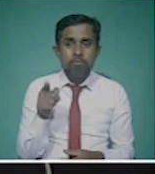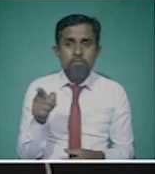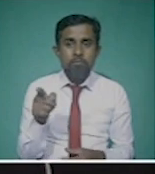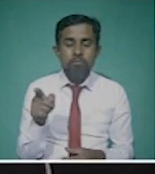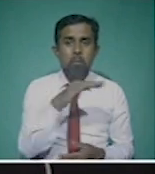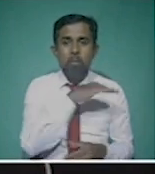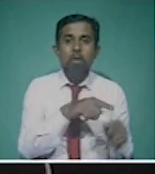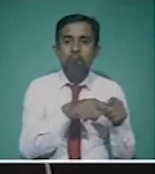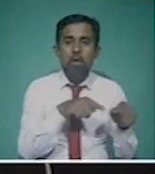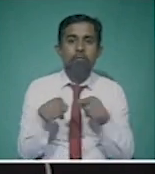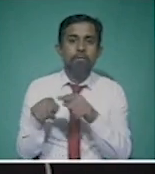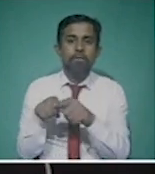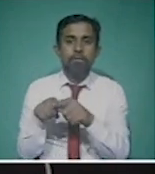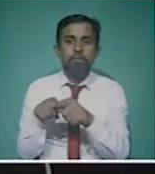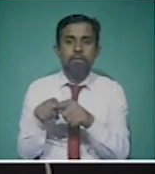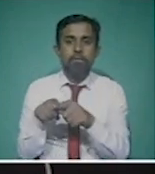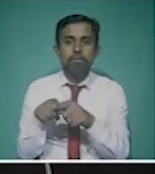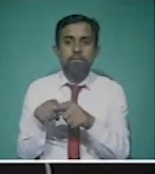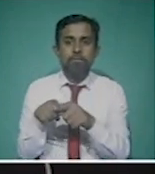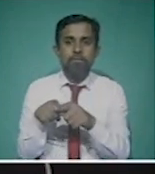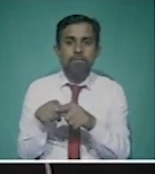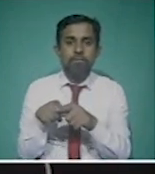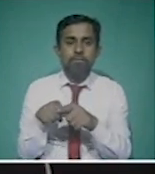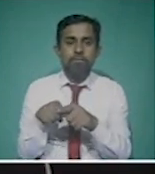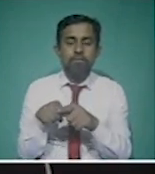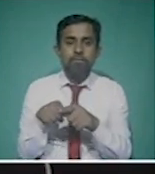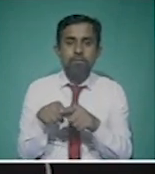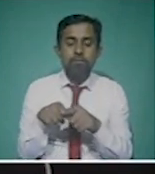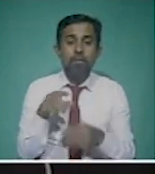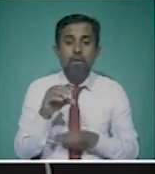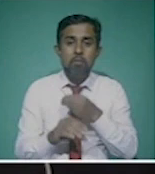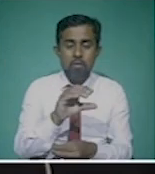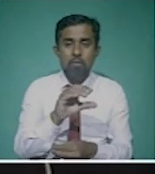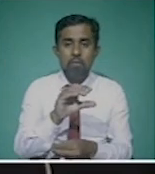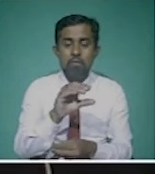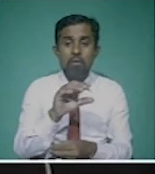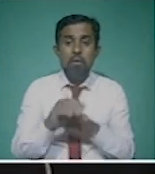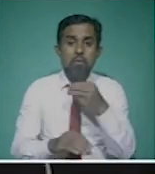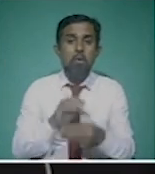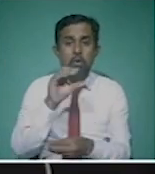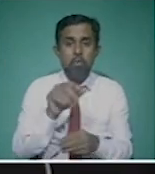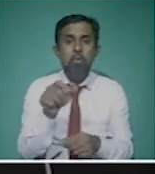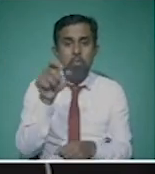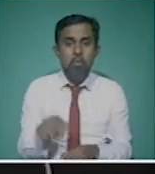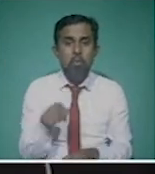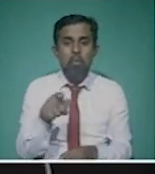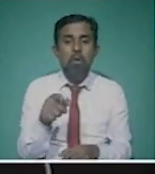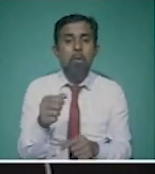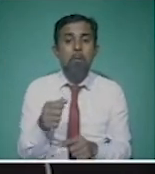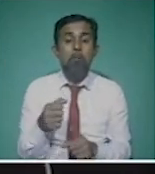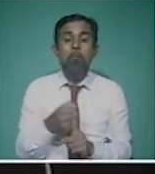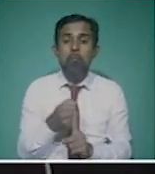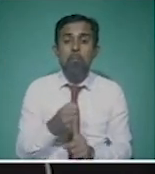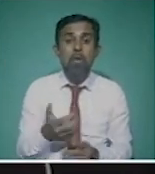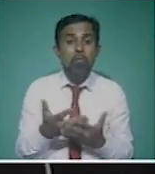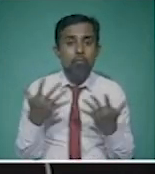of the country. The loss delays in this in our courts have caused serious impediment to attract